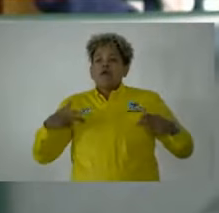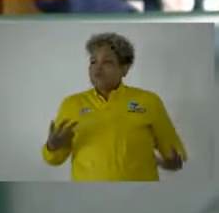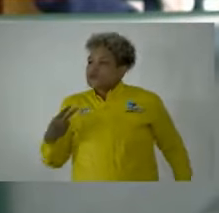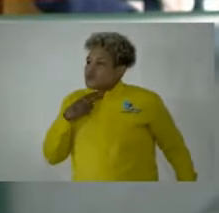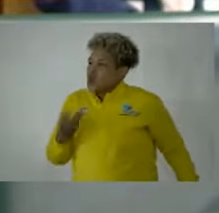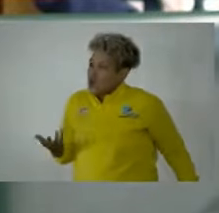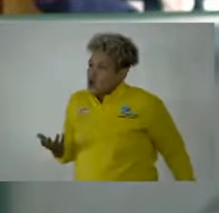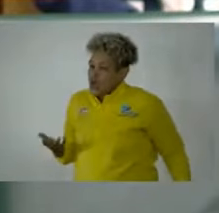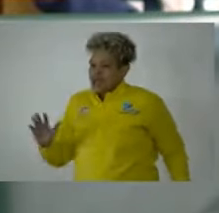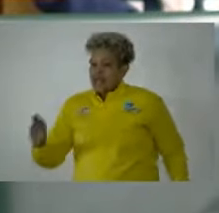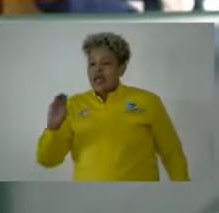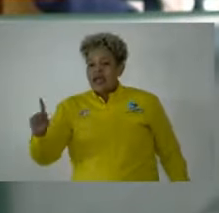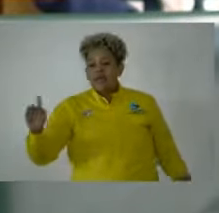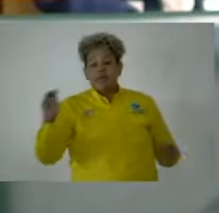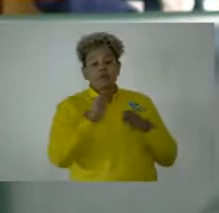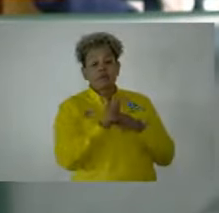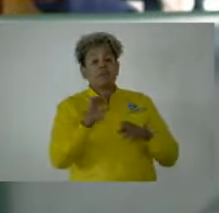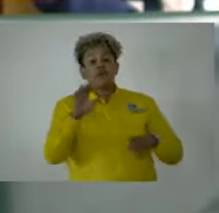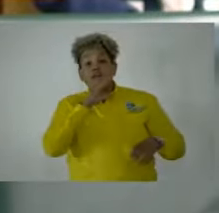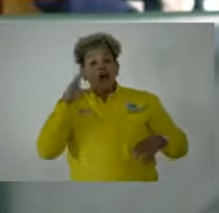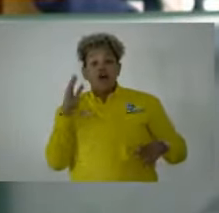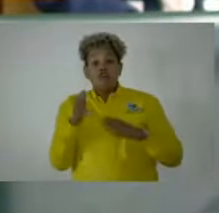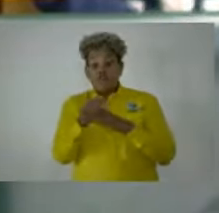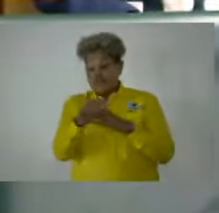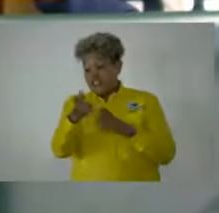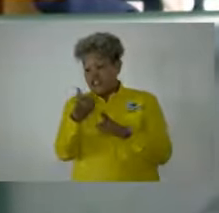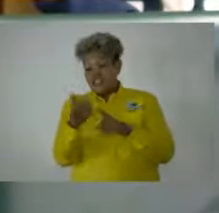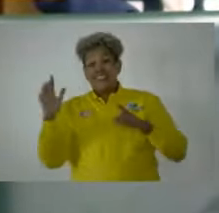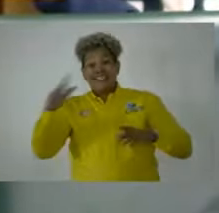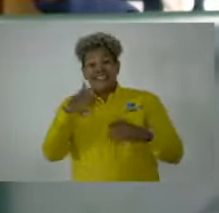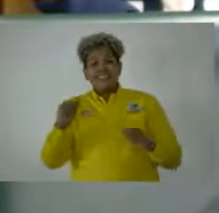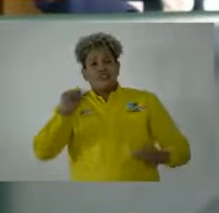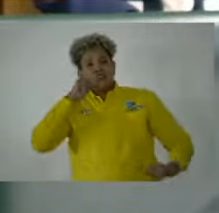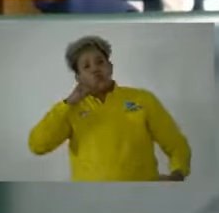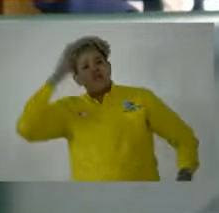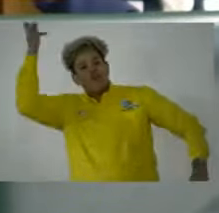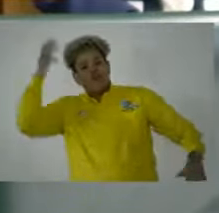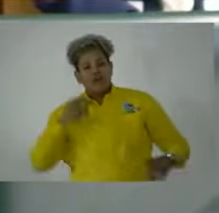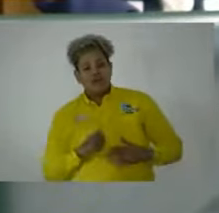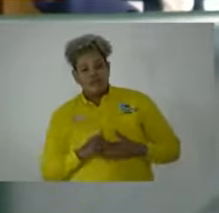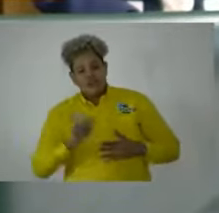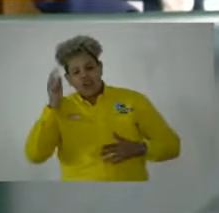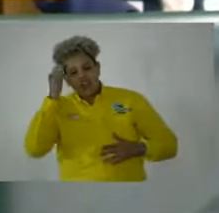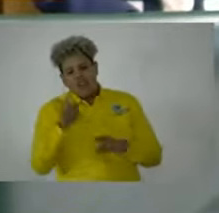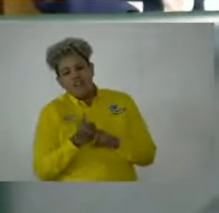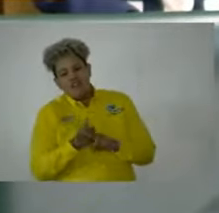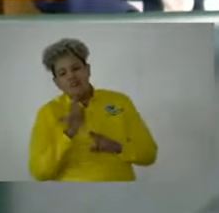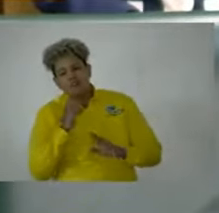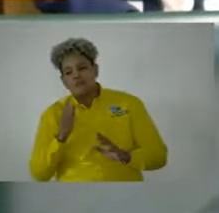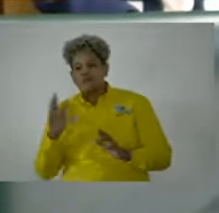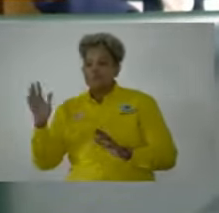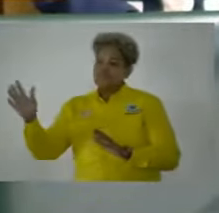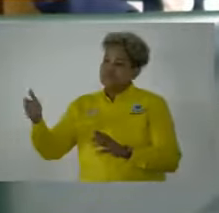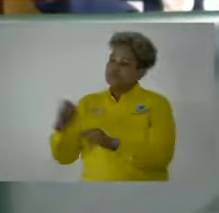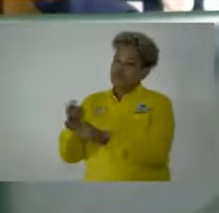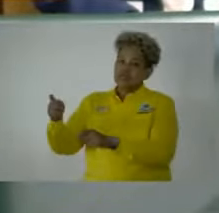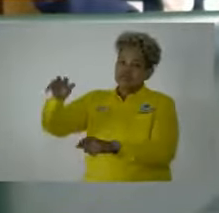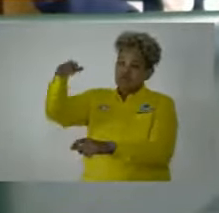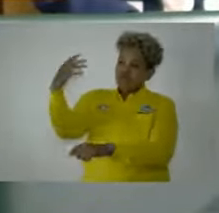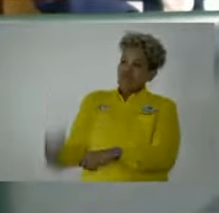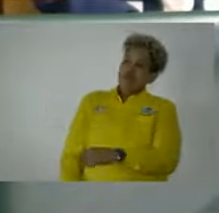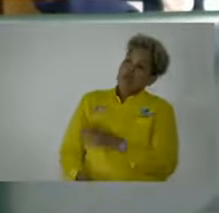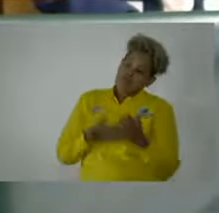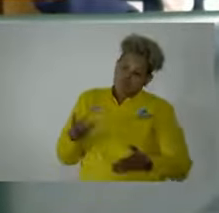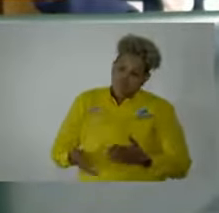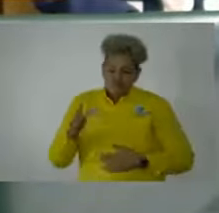MP is the Minister of Agriculture and Fisheries, yet they are suffering. The government is letting them down badly, and